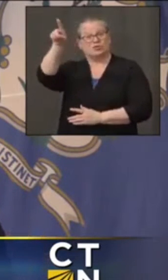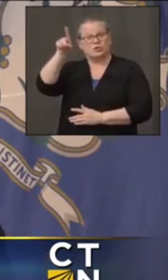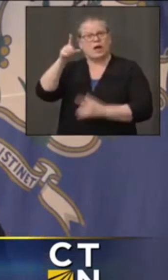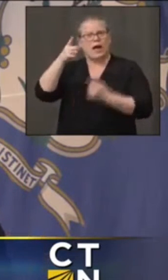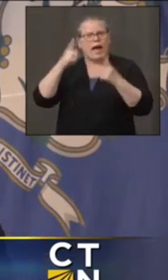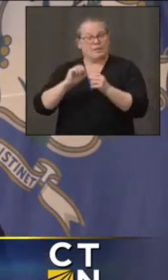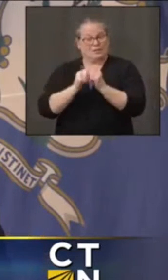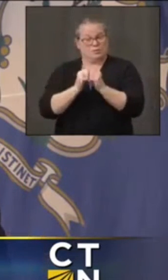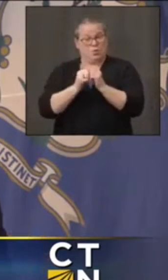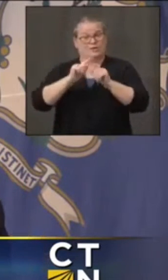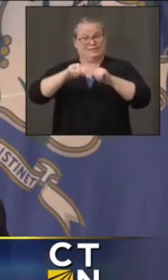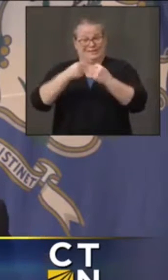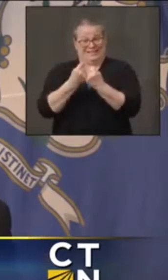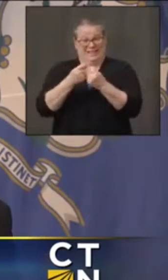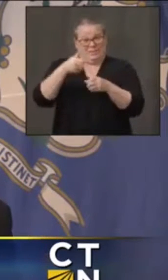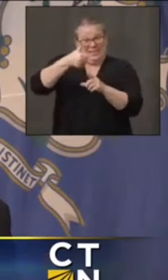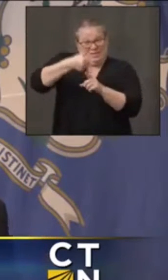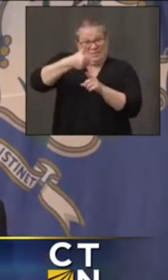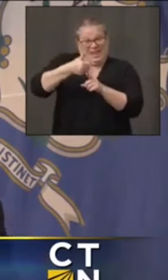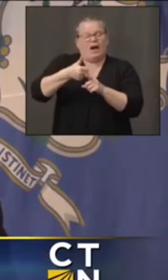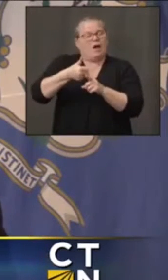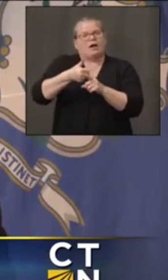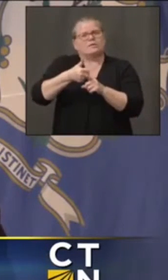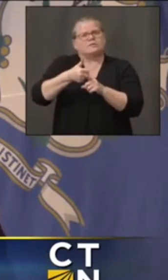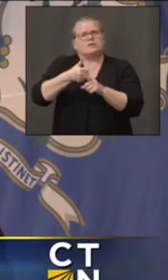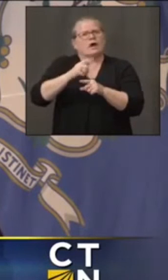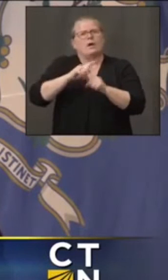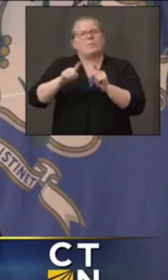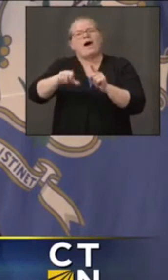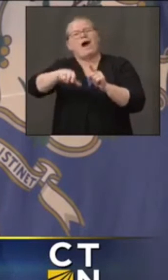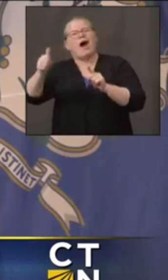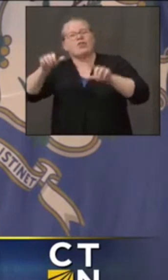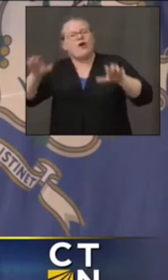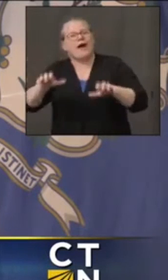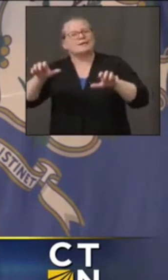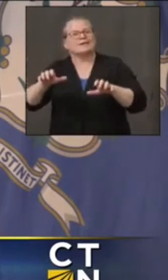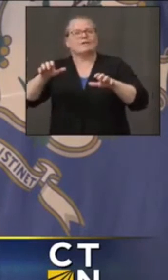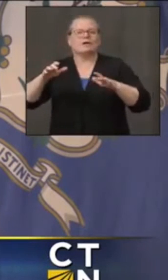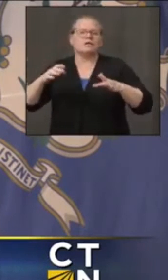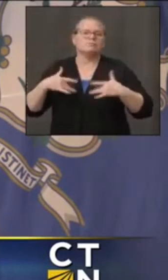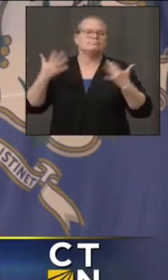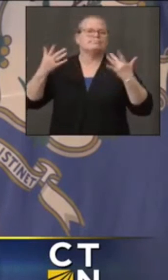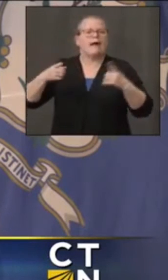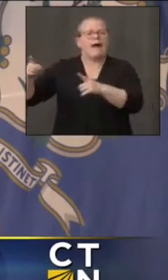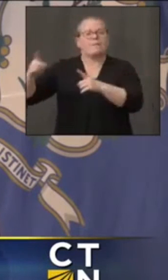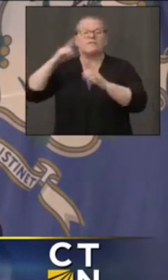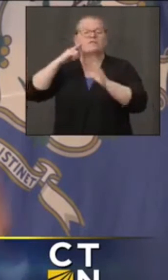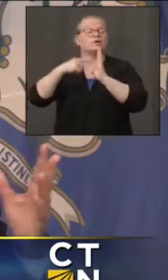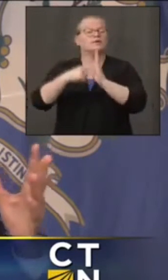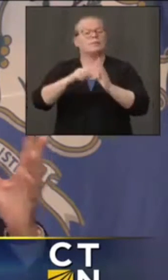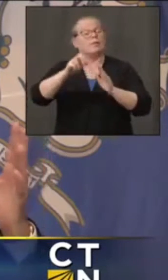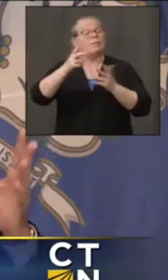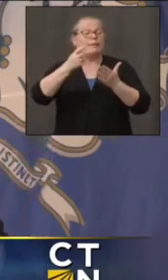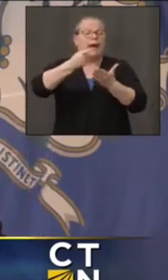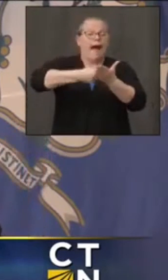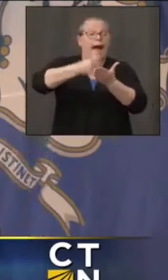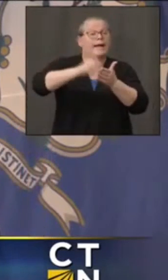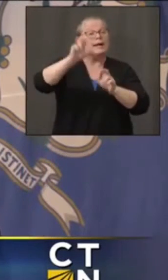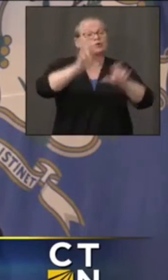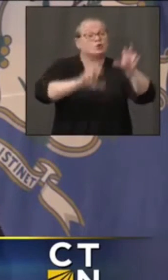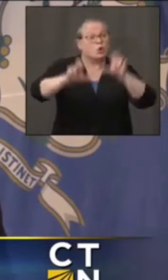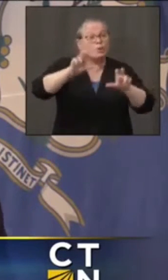risk is. It's 5 people in a car on their way to that hockey tournament. It's 6 people in a